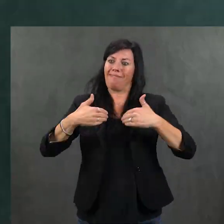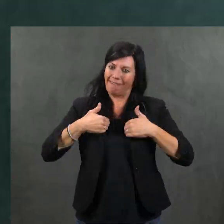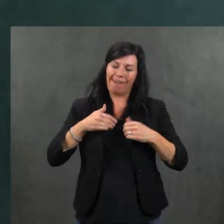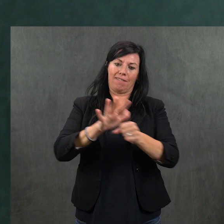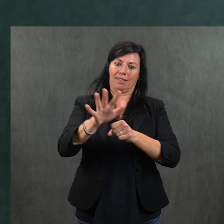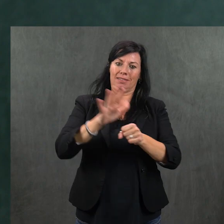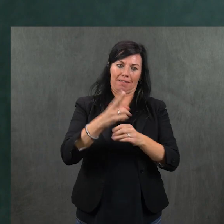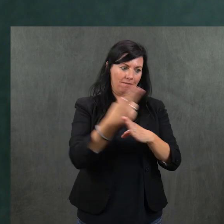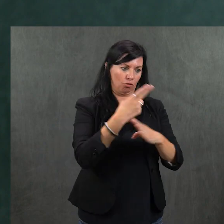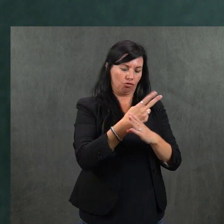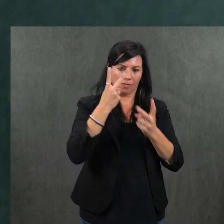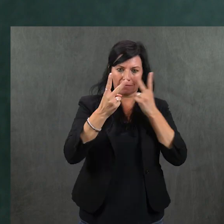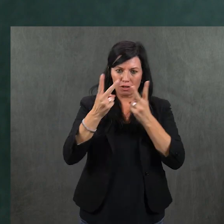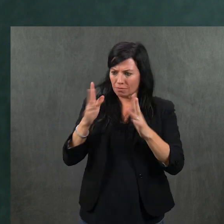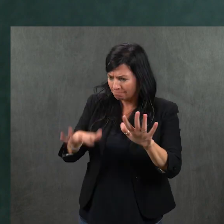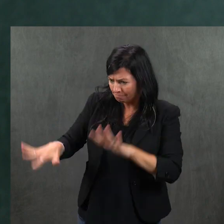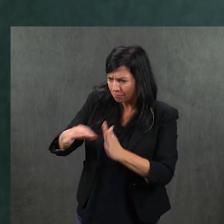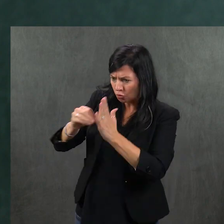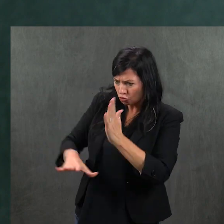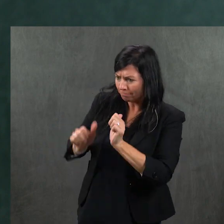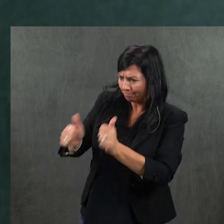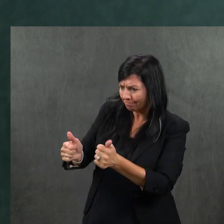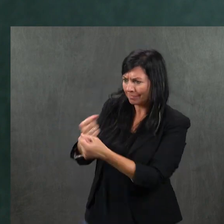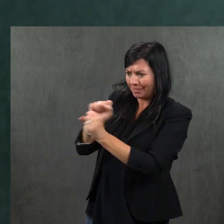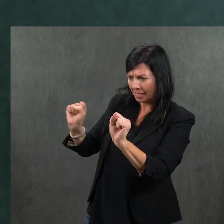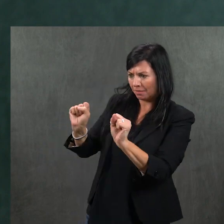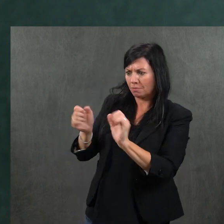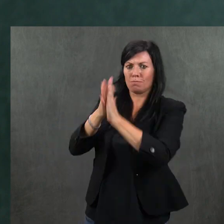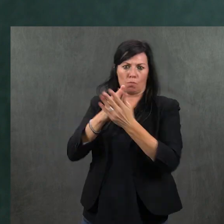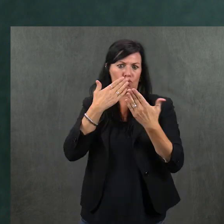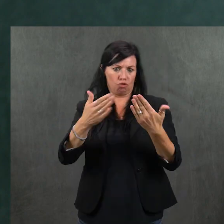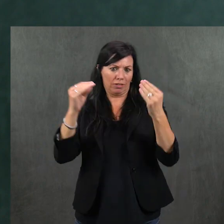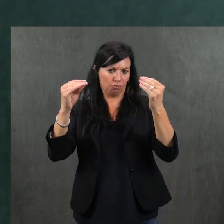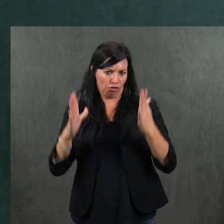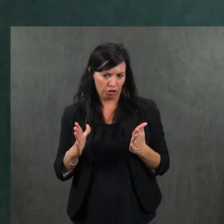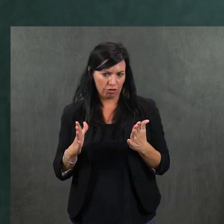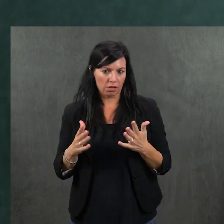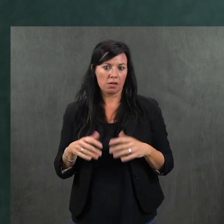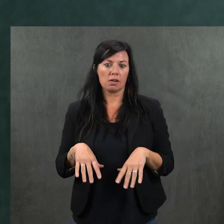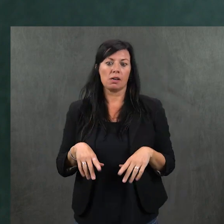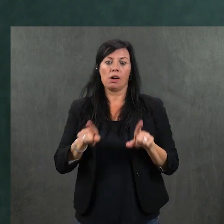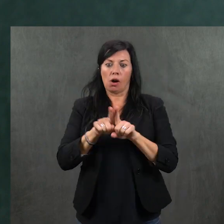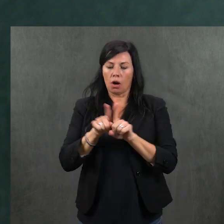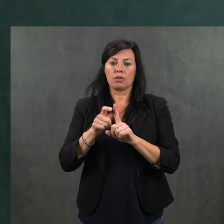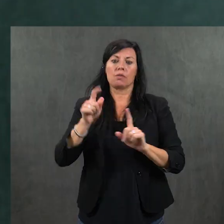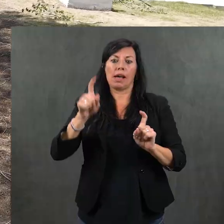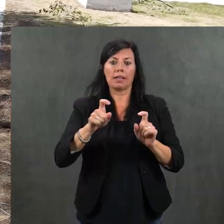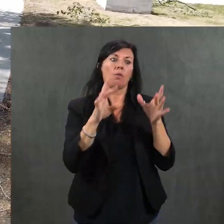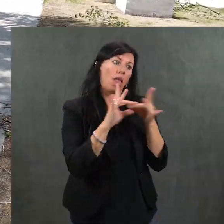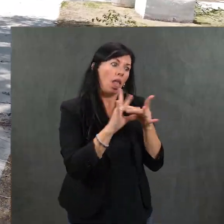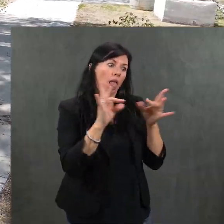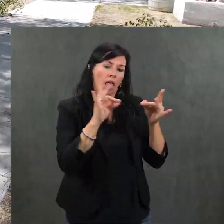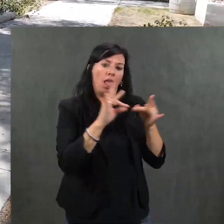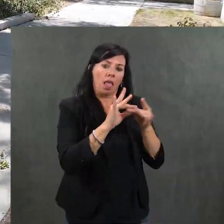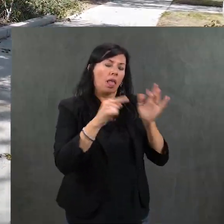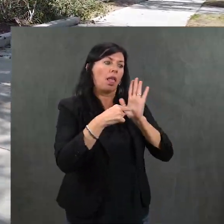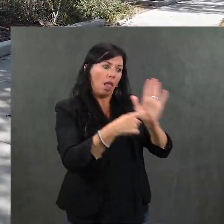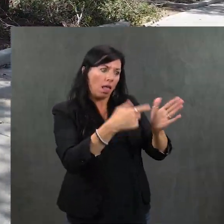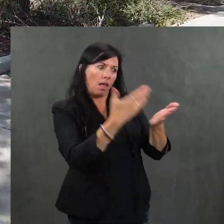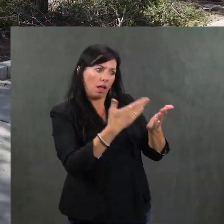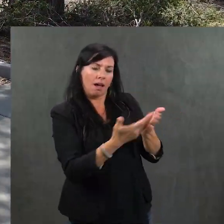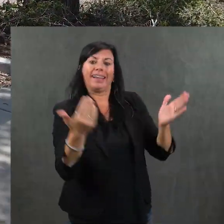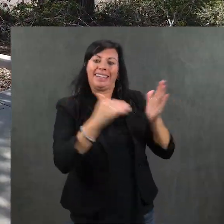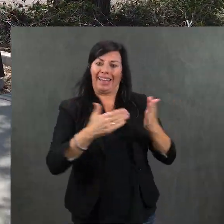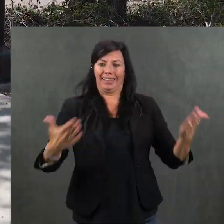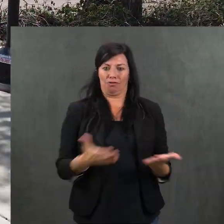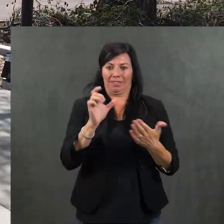that I had enough functional vision to keep my students safe and to be a good instructor. And then talking myself into an internship here at